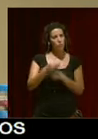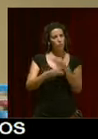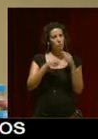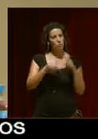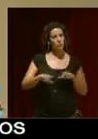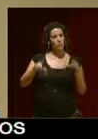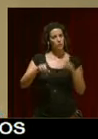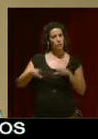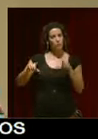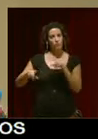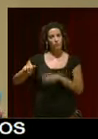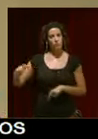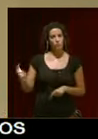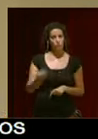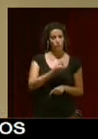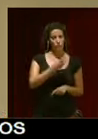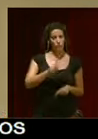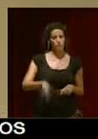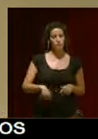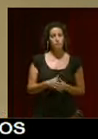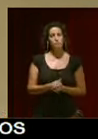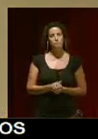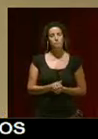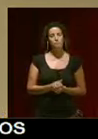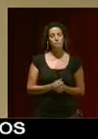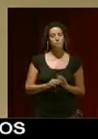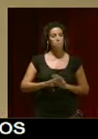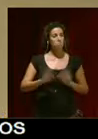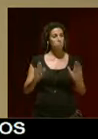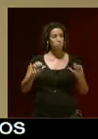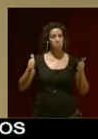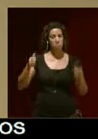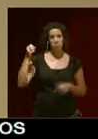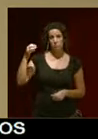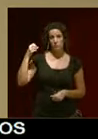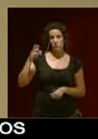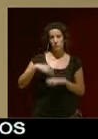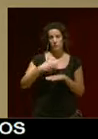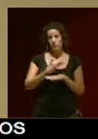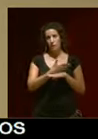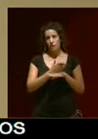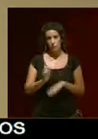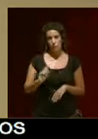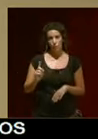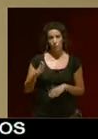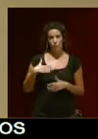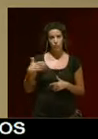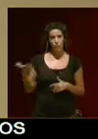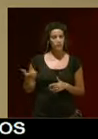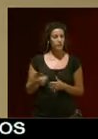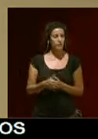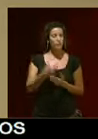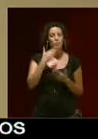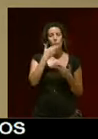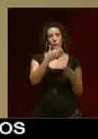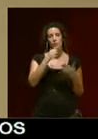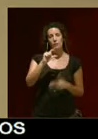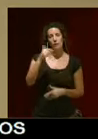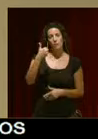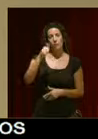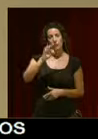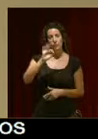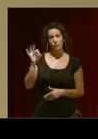with different bookshelves that can be utilized in other platforms. Without further